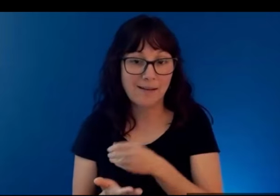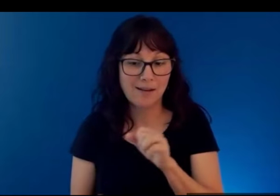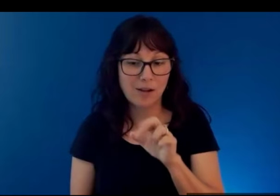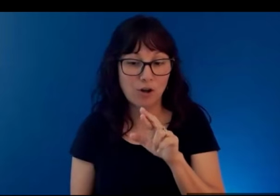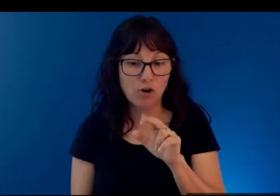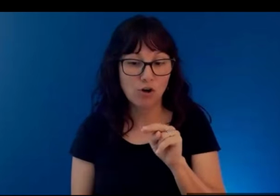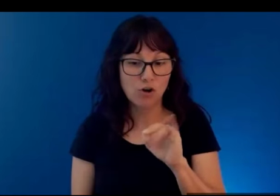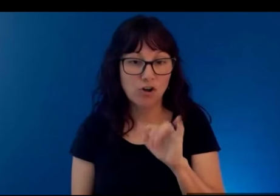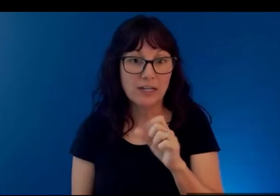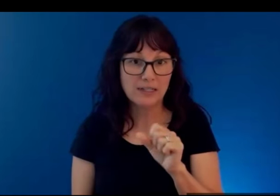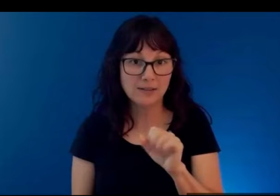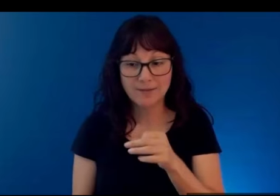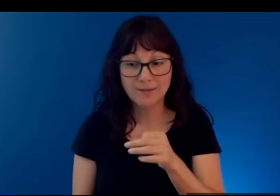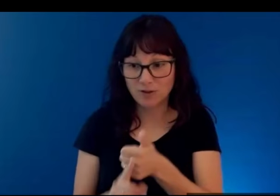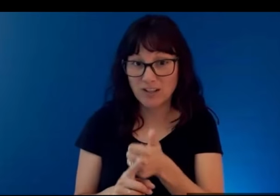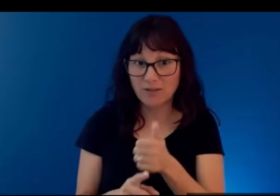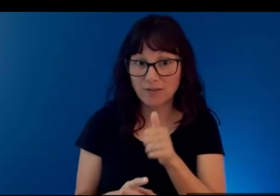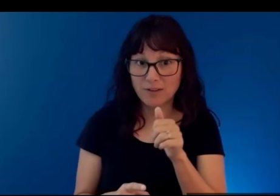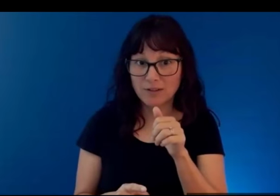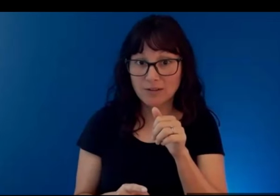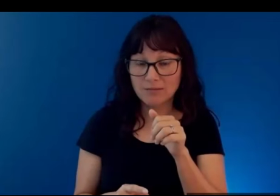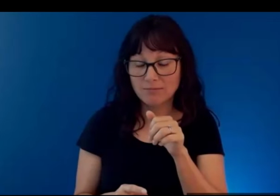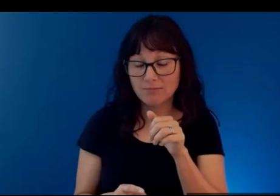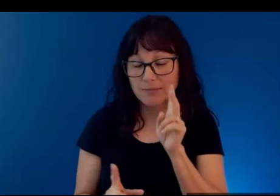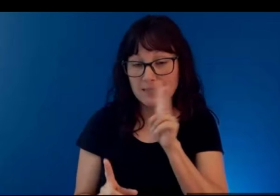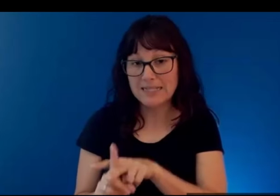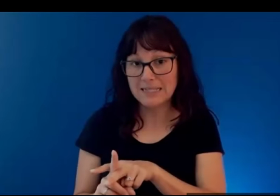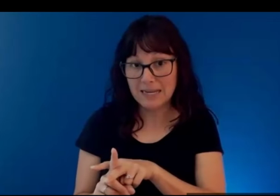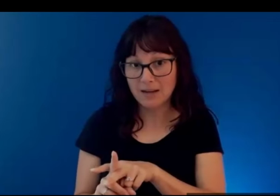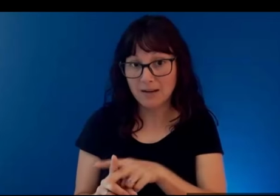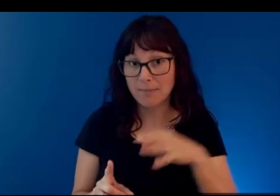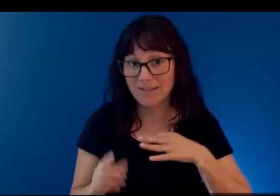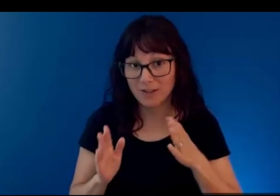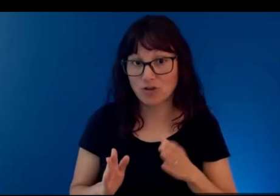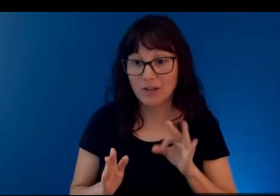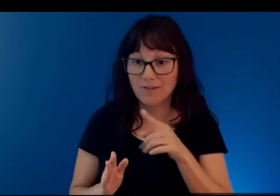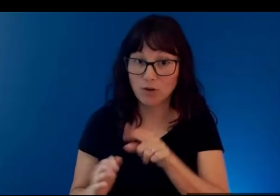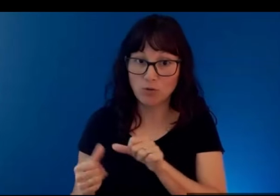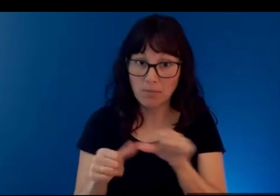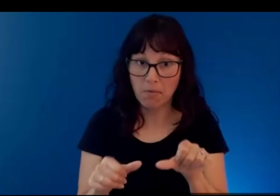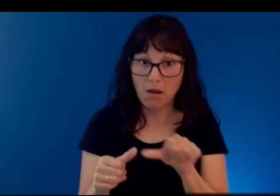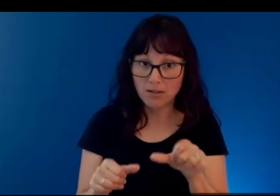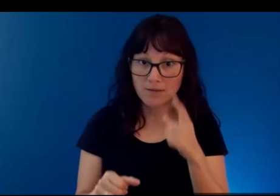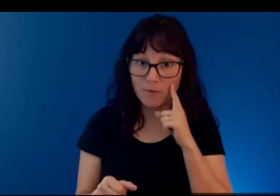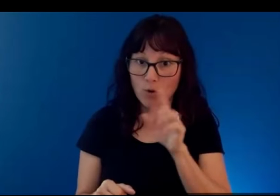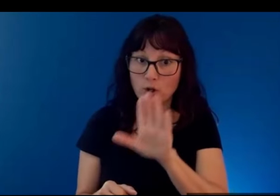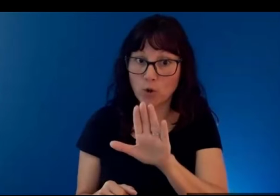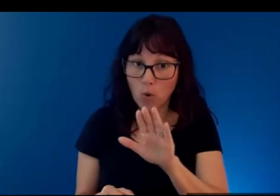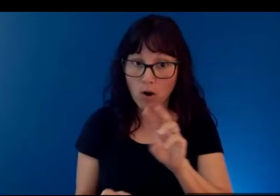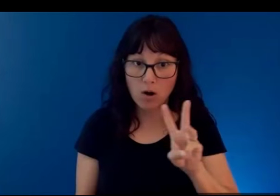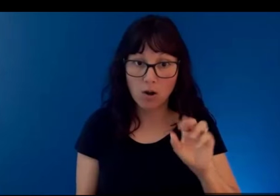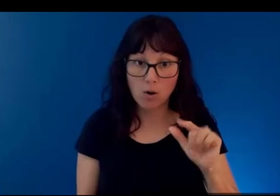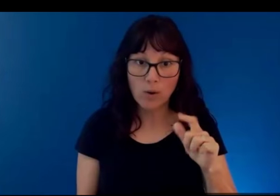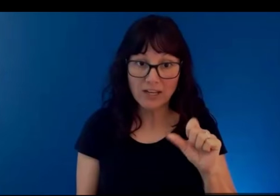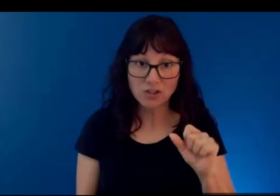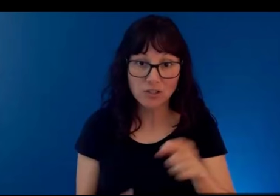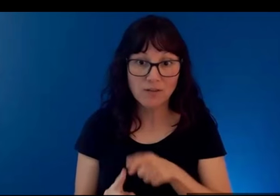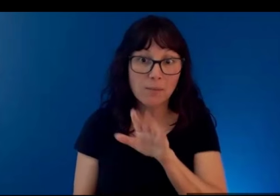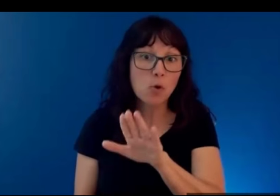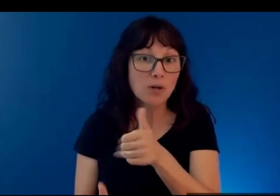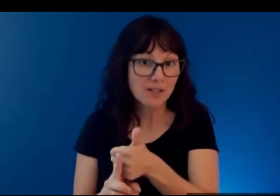the designated beneficiary and you contribute to the ABLE account from your wages, from